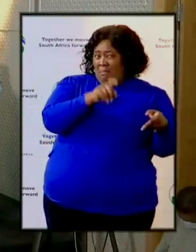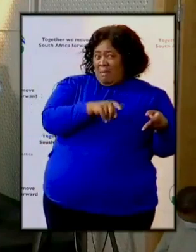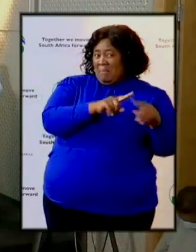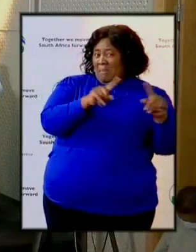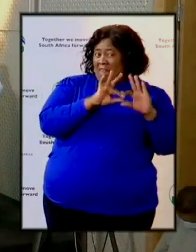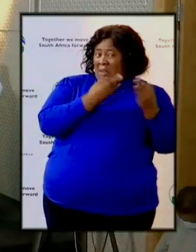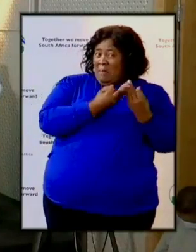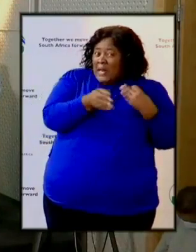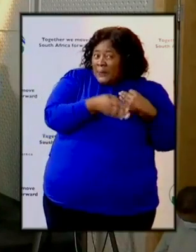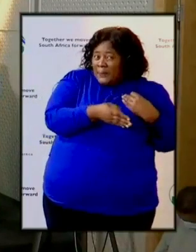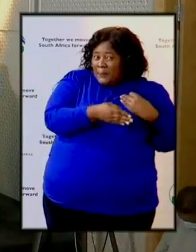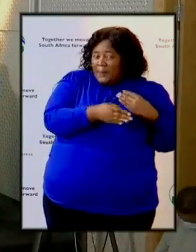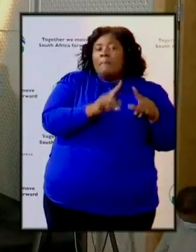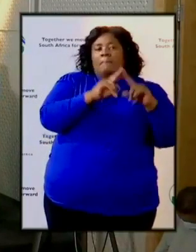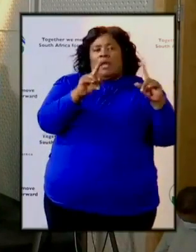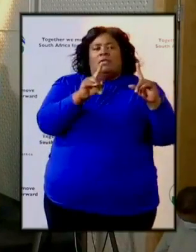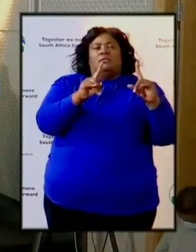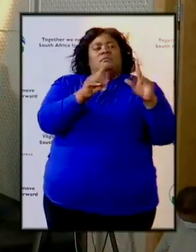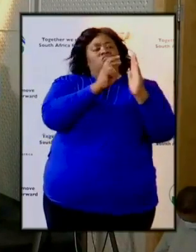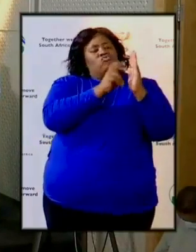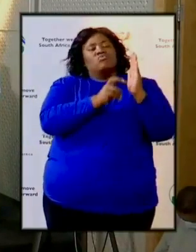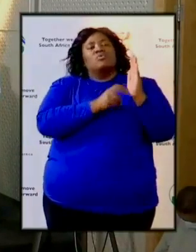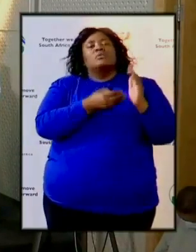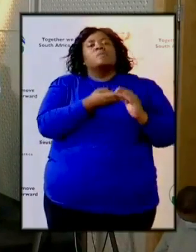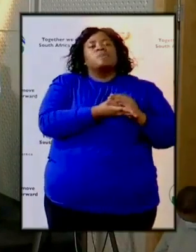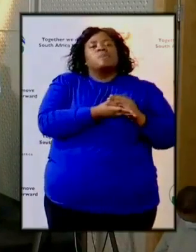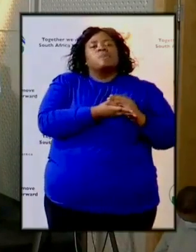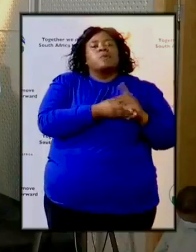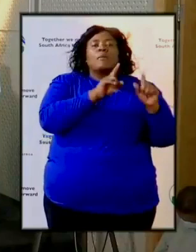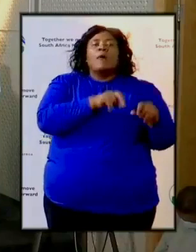are guidelines on how it should be done.